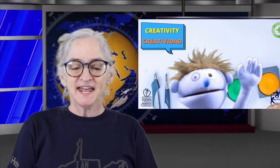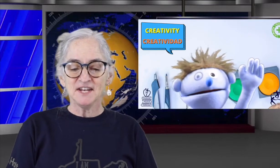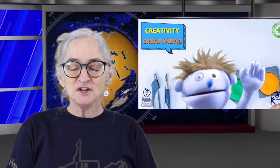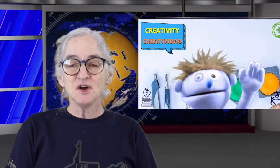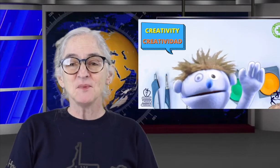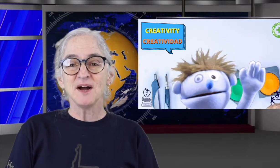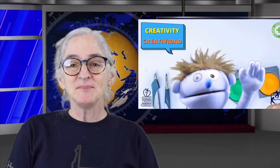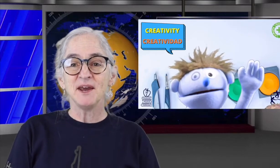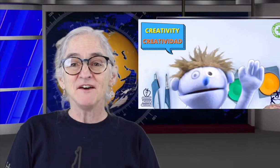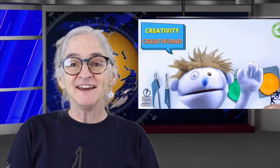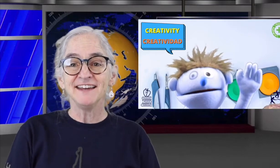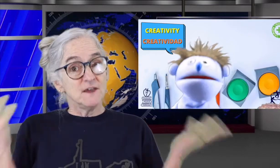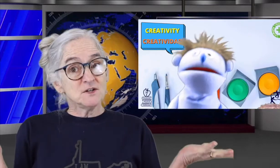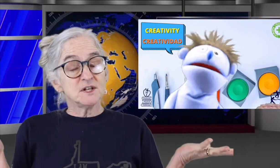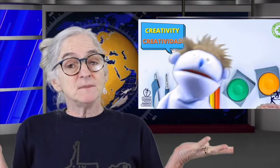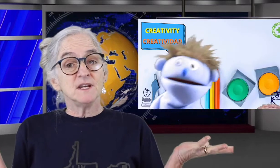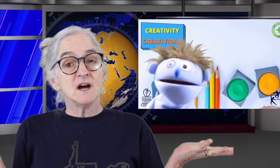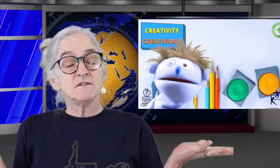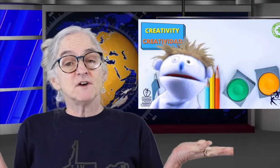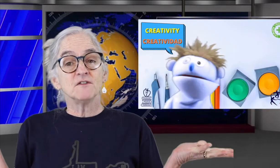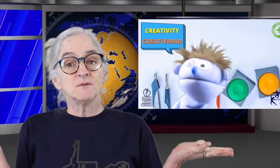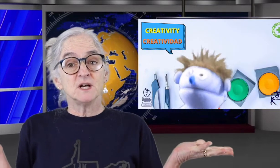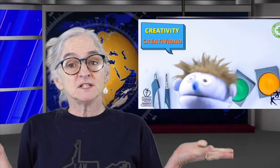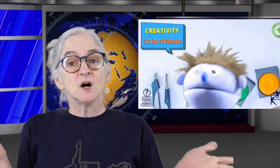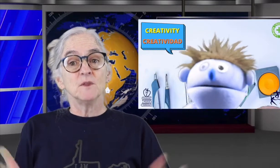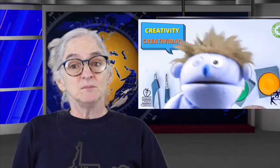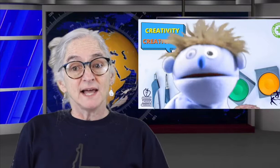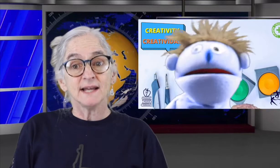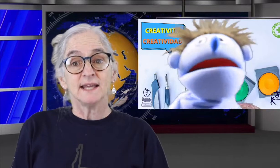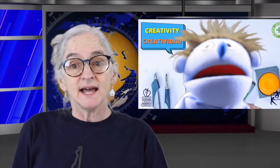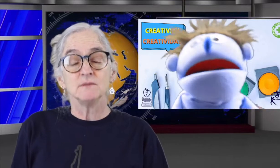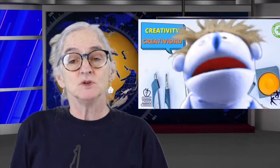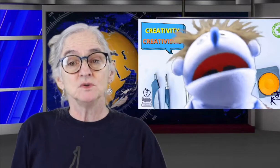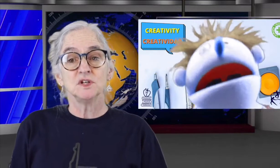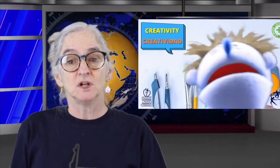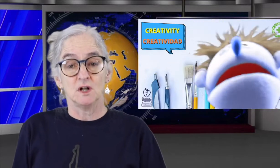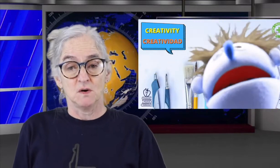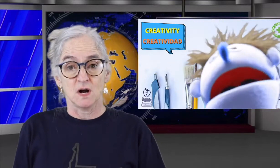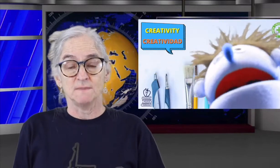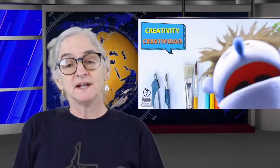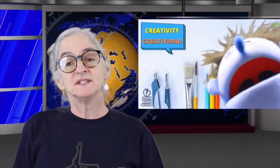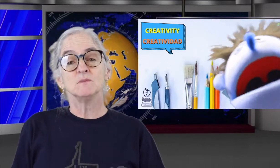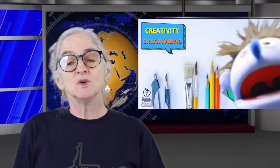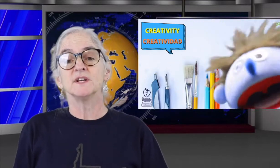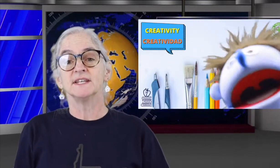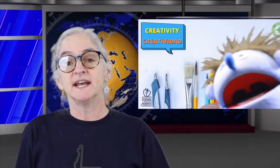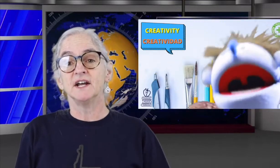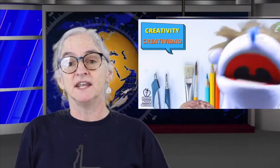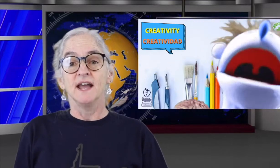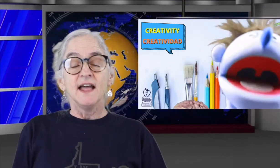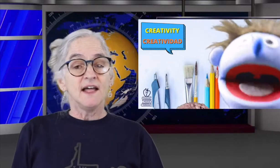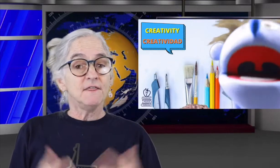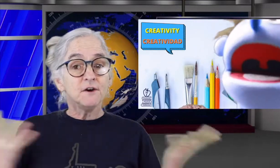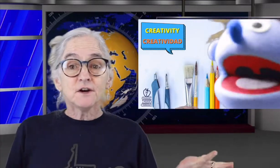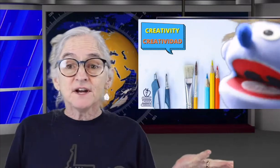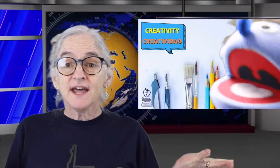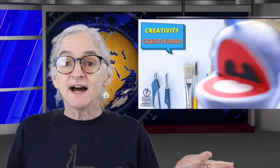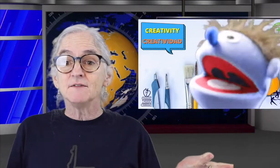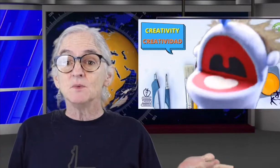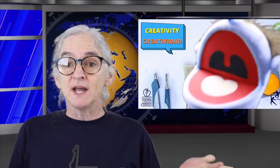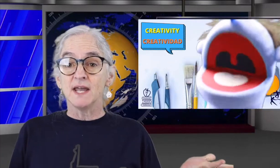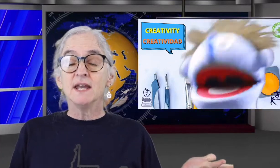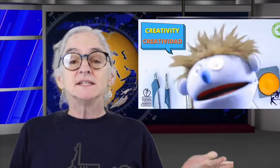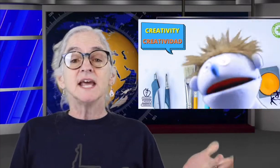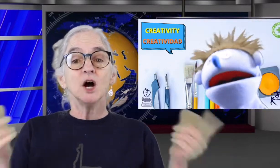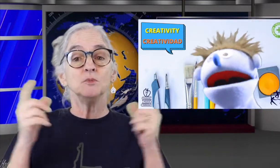Yes! And you know what, Perry? There's something not far from us called the Black Cat Music Co-op. That's in Morgan County. And they're going to